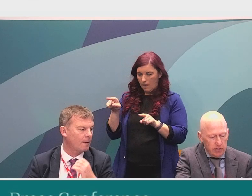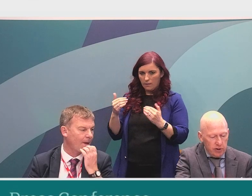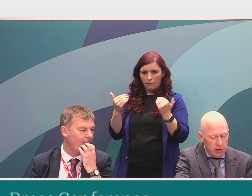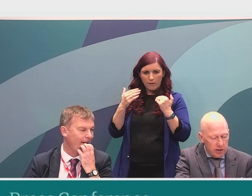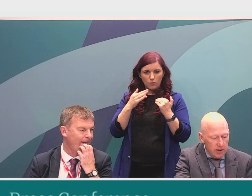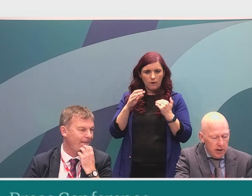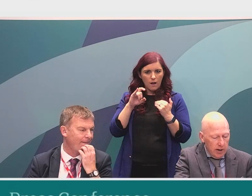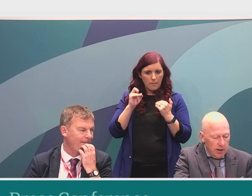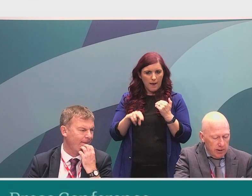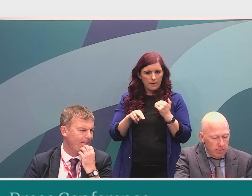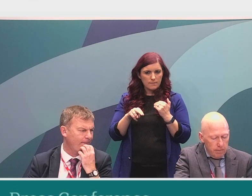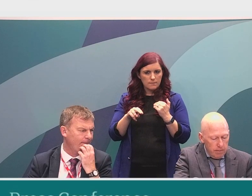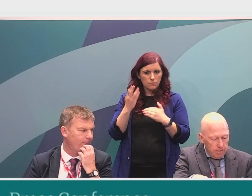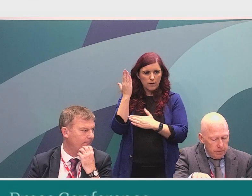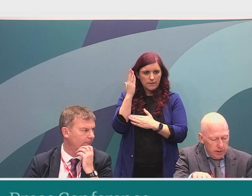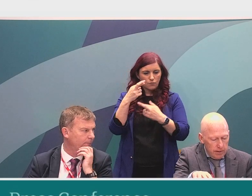of the results,